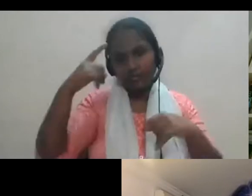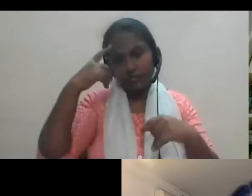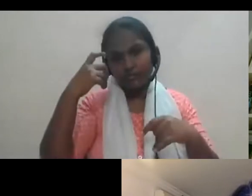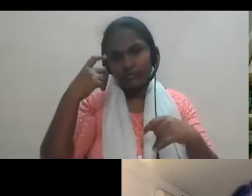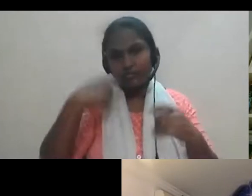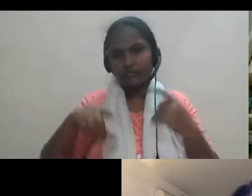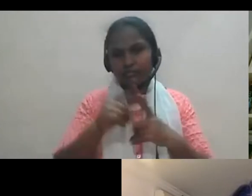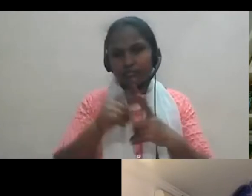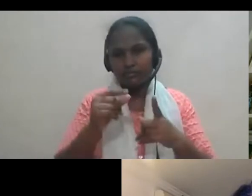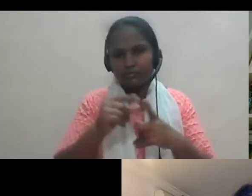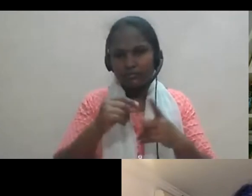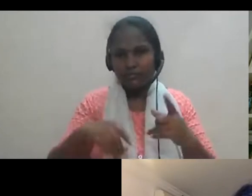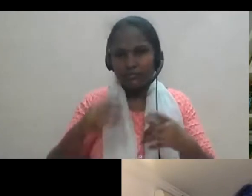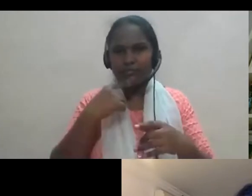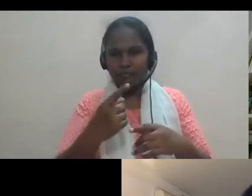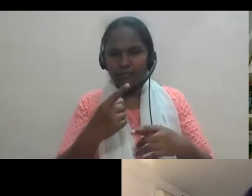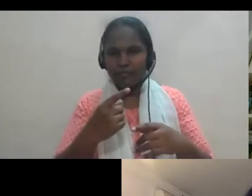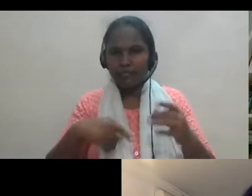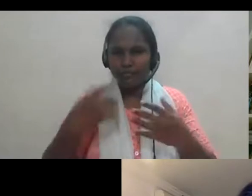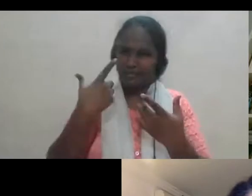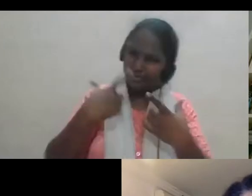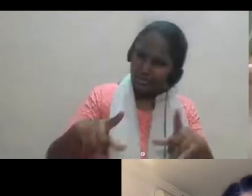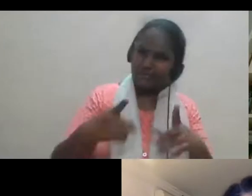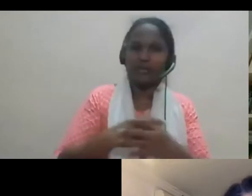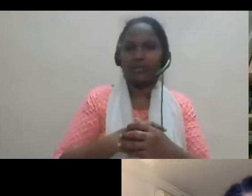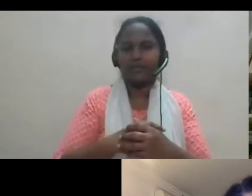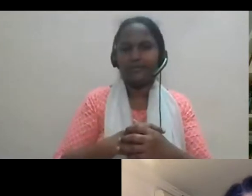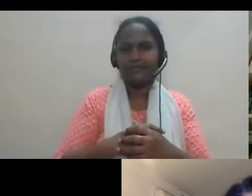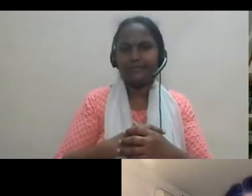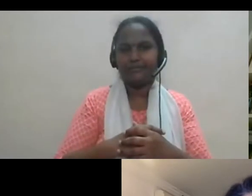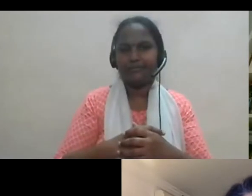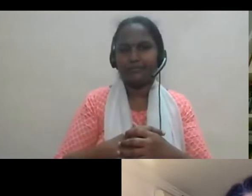It is necessary to not only leave it on a